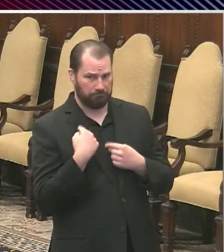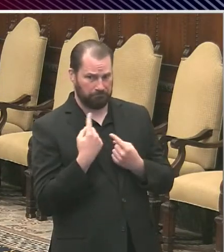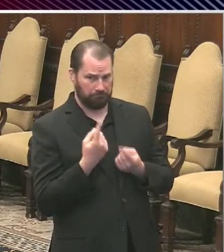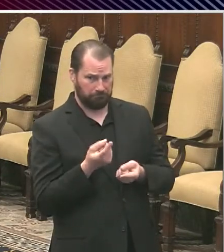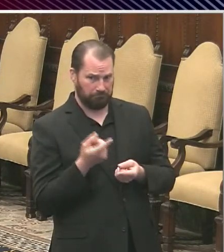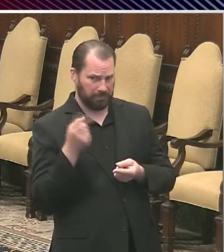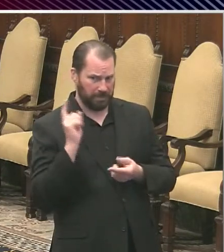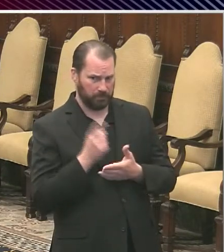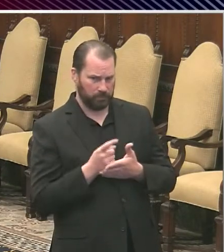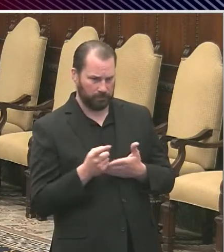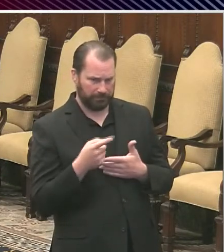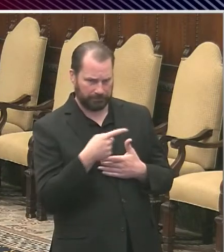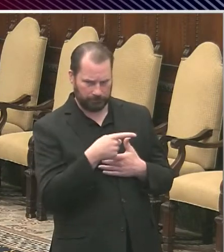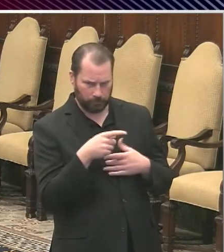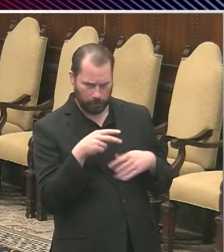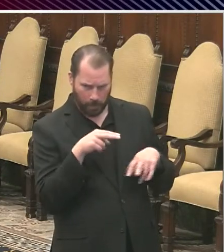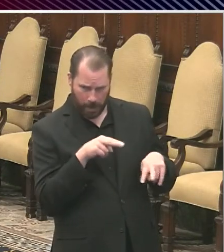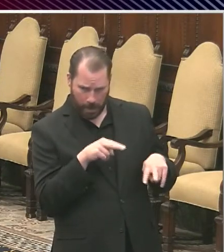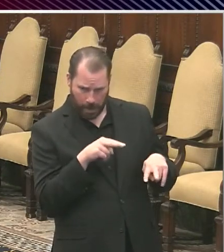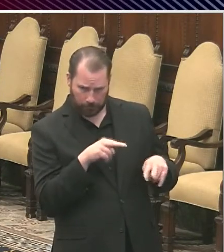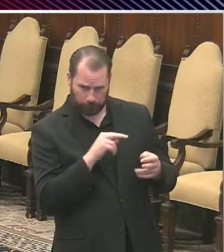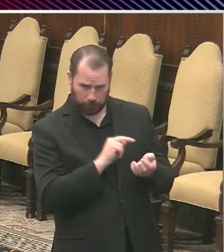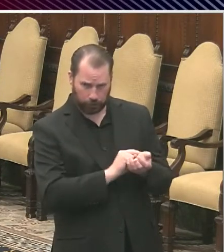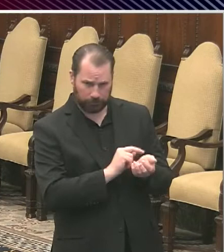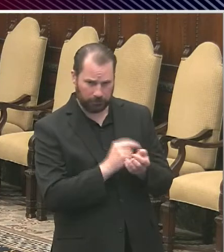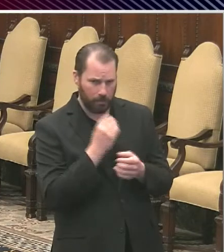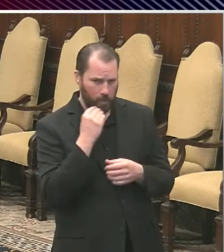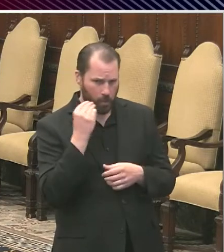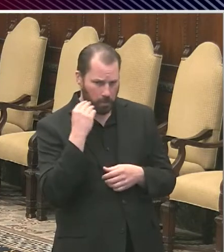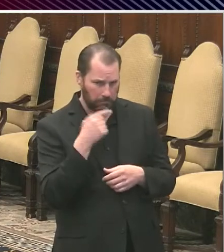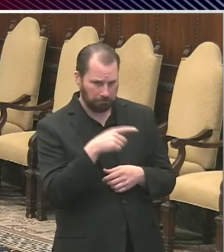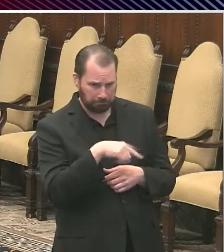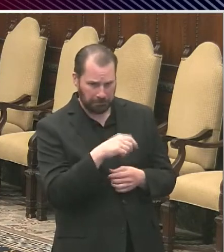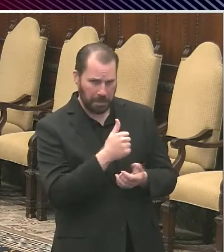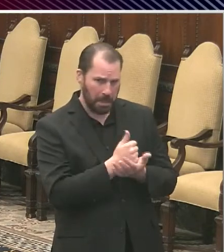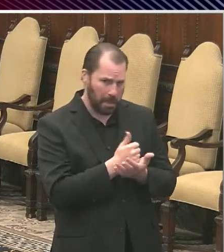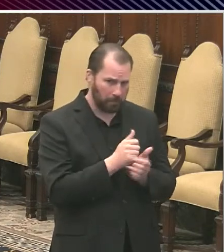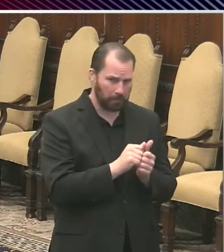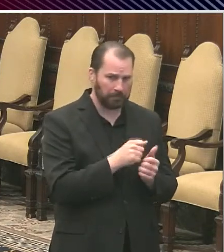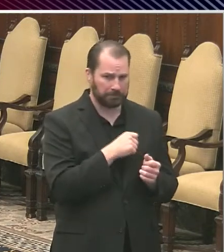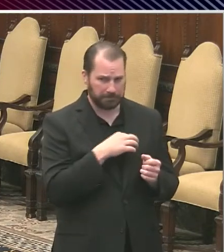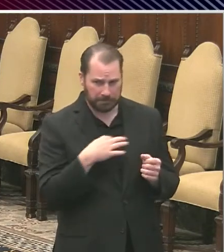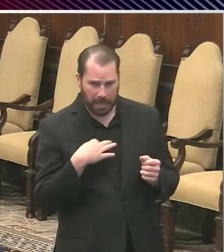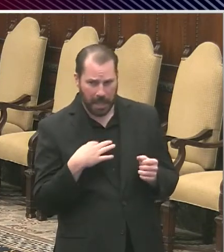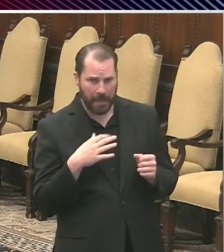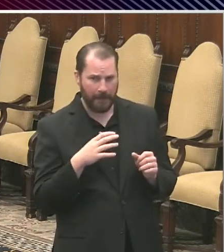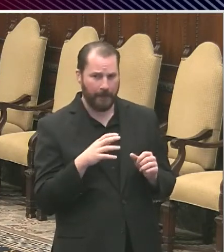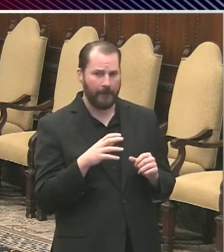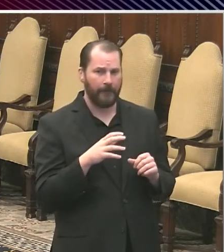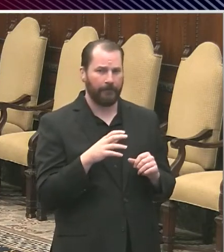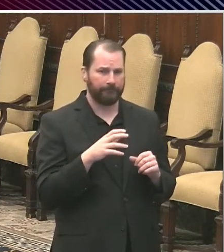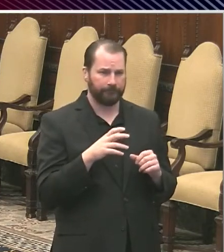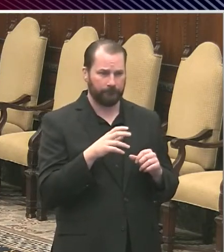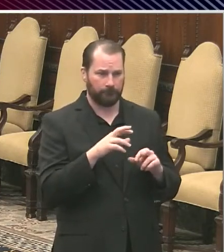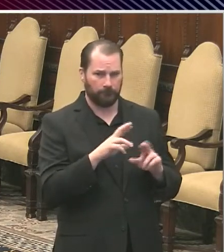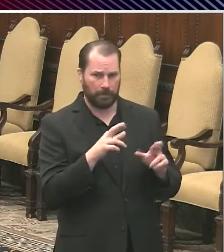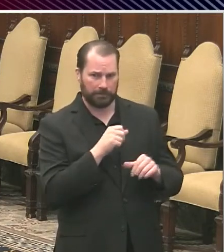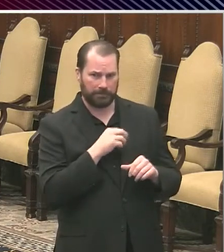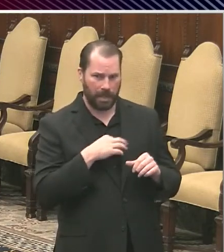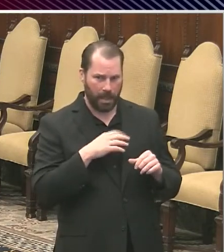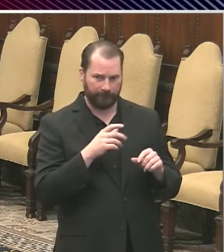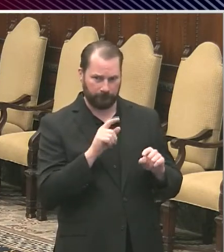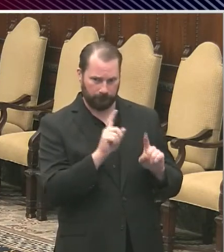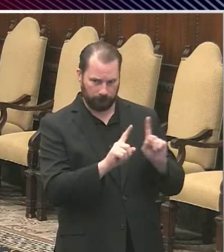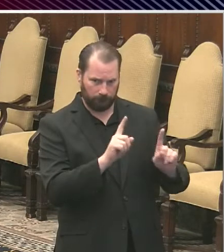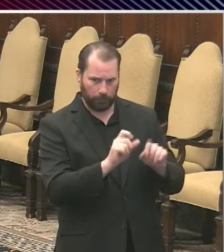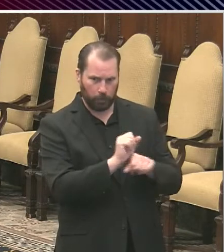that if you would help with staffing if one was overrun. Have you guys had to do that